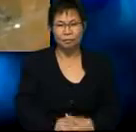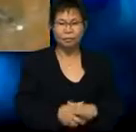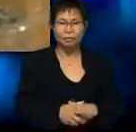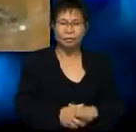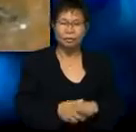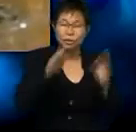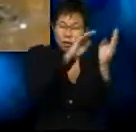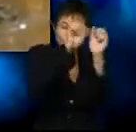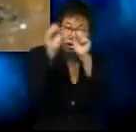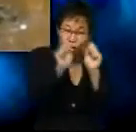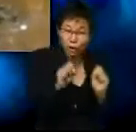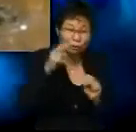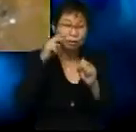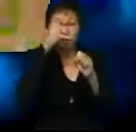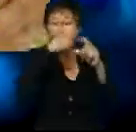shapes,